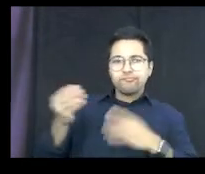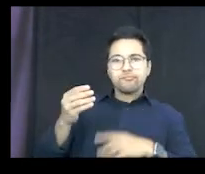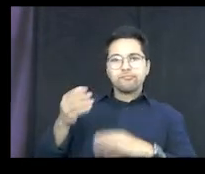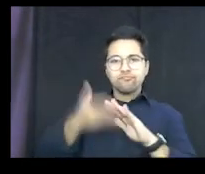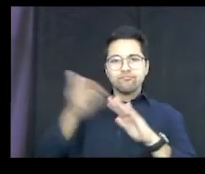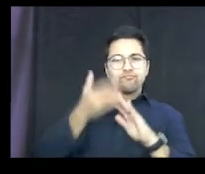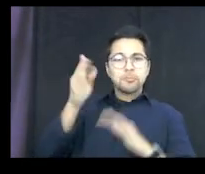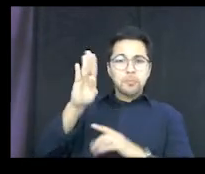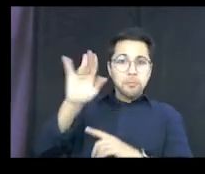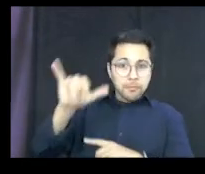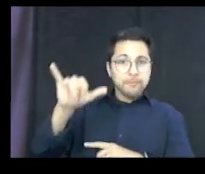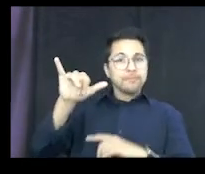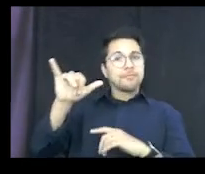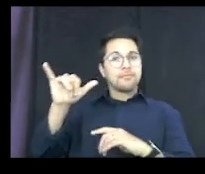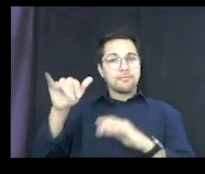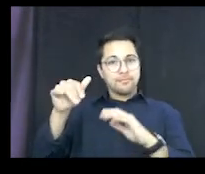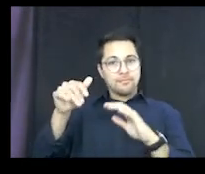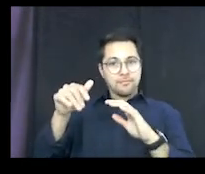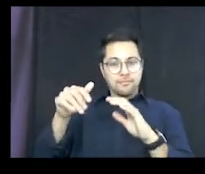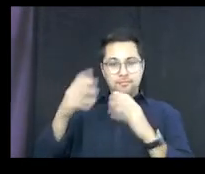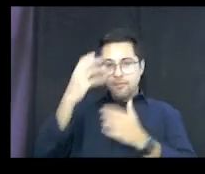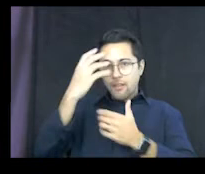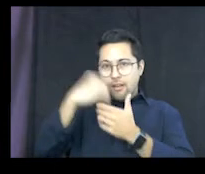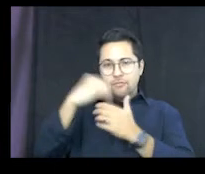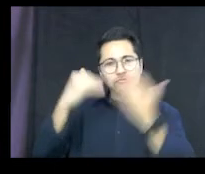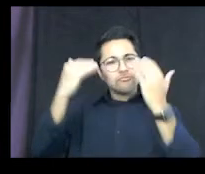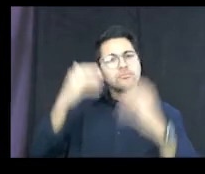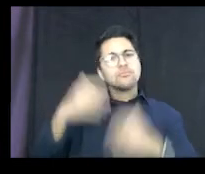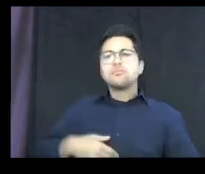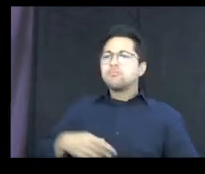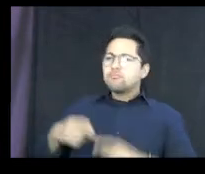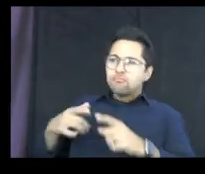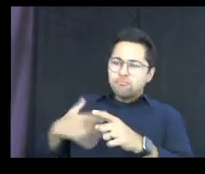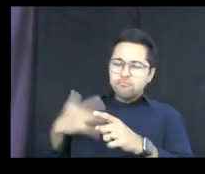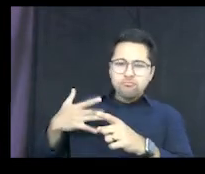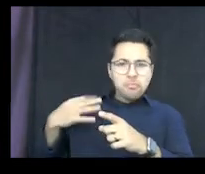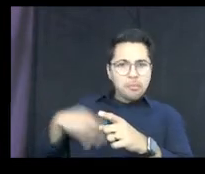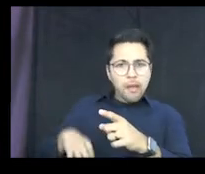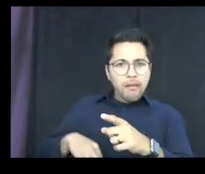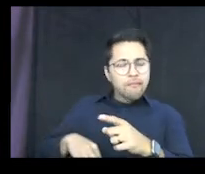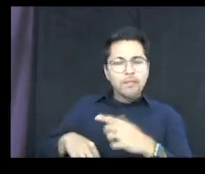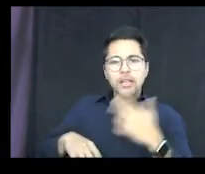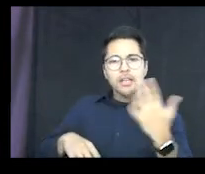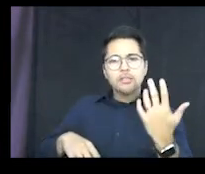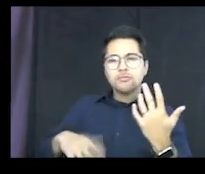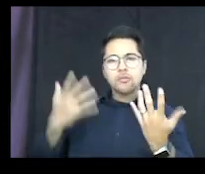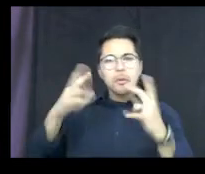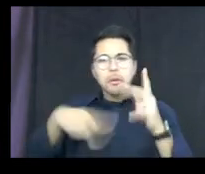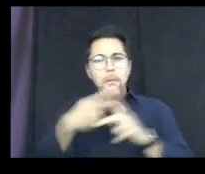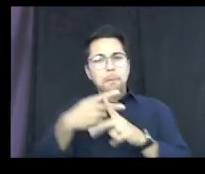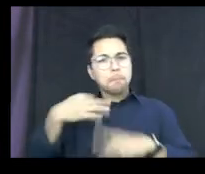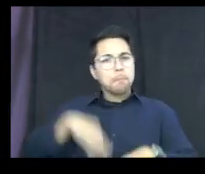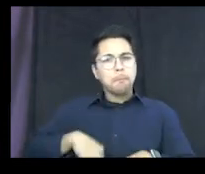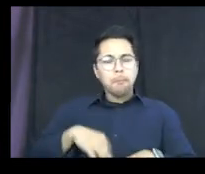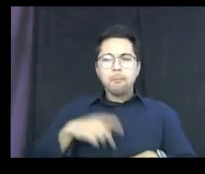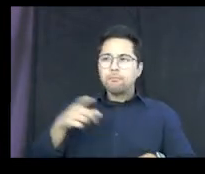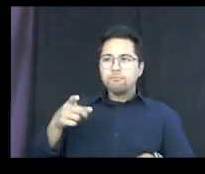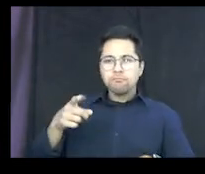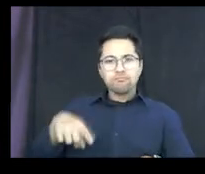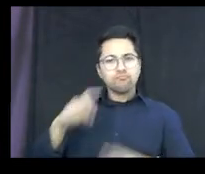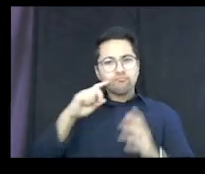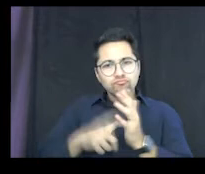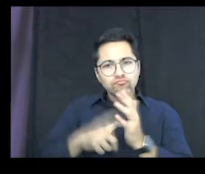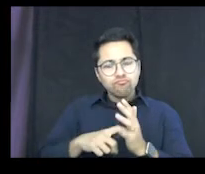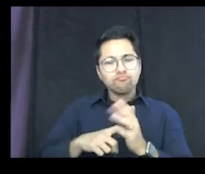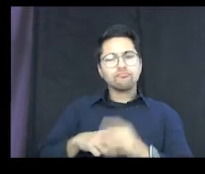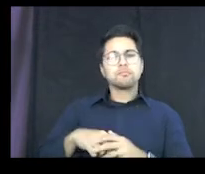by autistic adults. What benefits do you see that Mac is able to